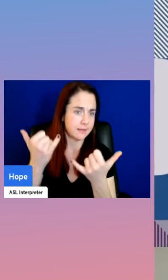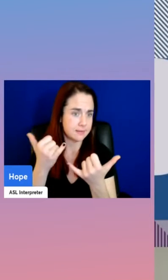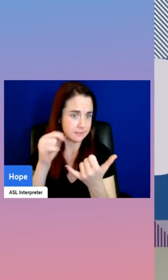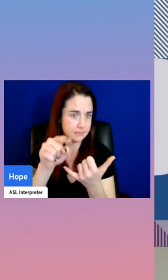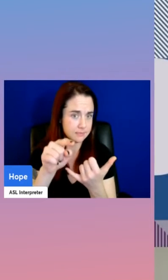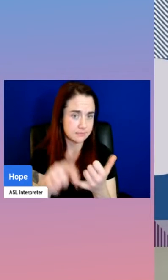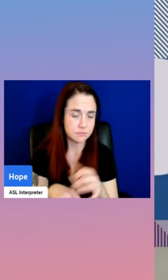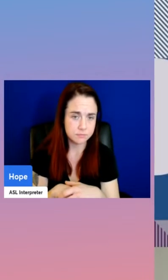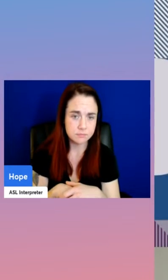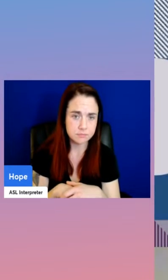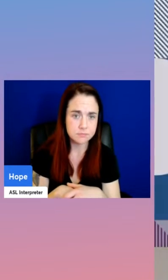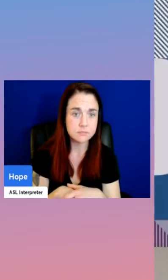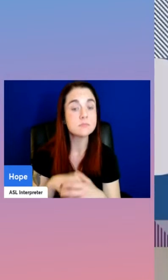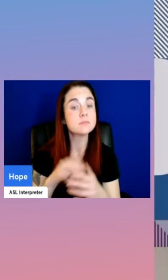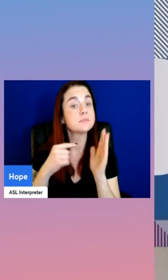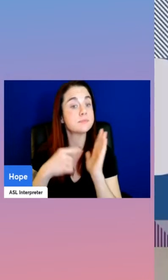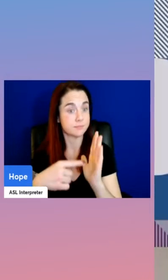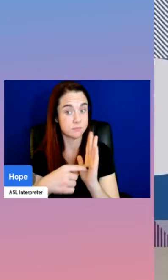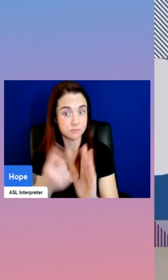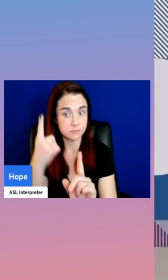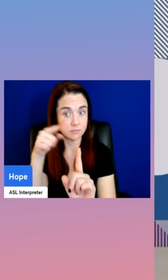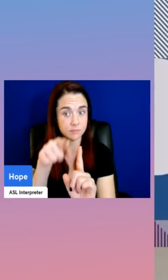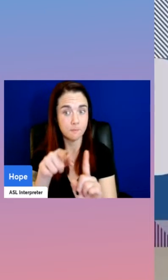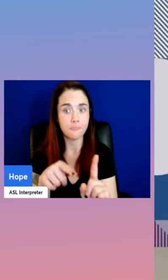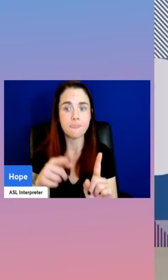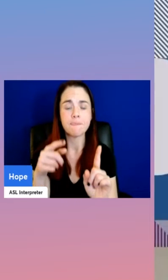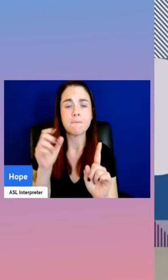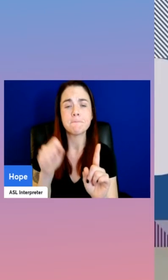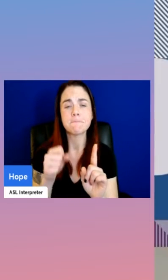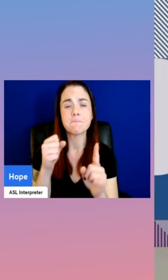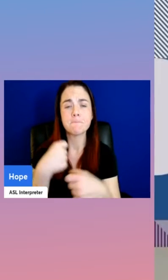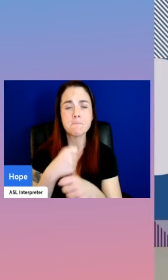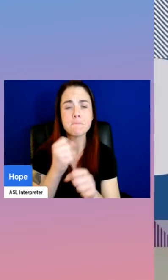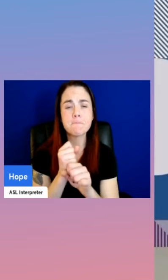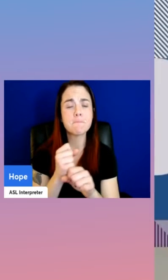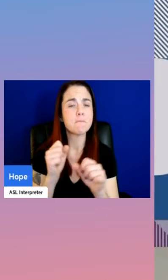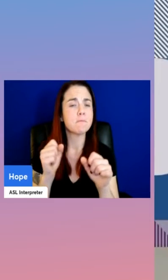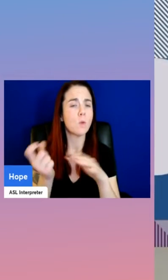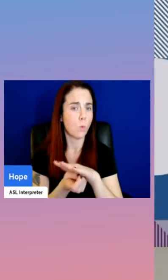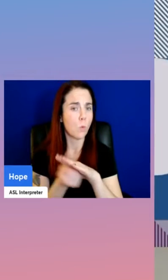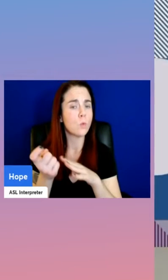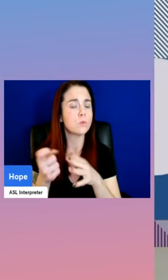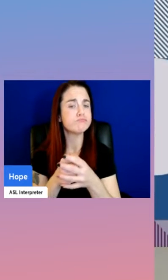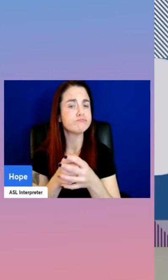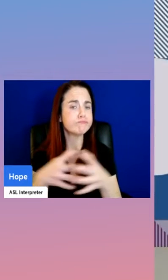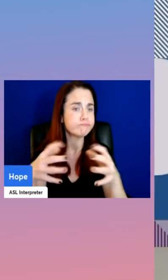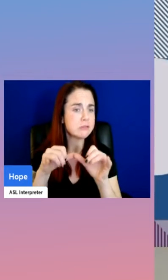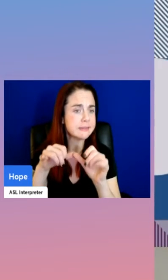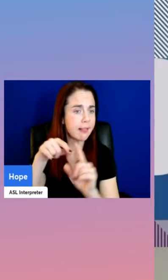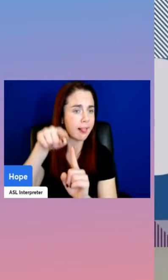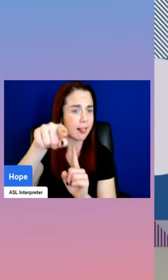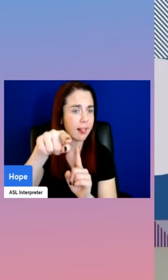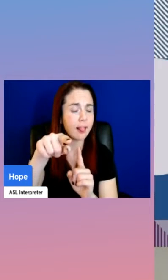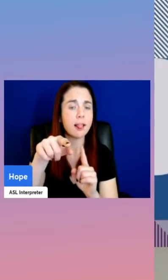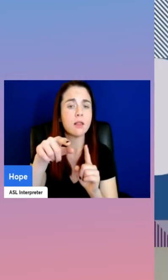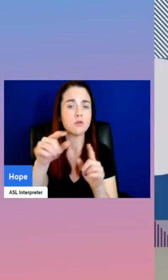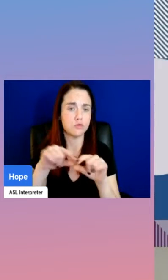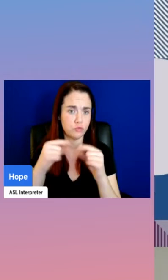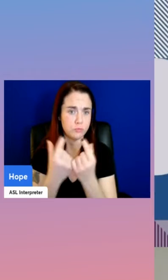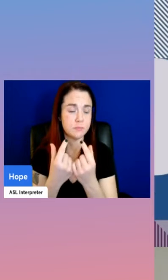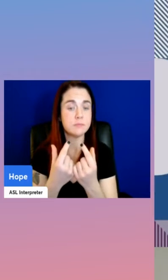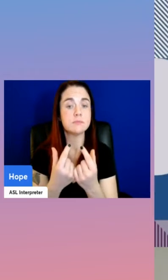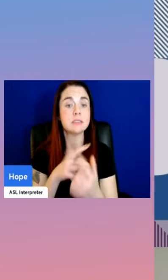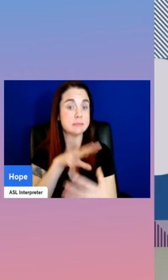this too. So for example, we can create an auto scaling group, and as part of this, we can then